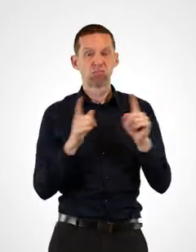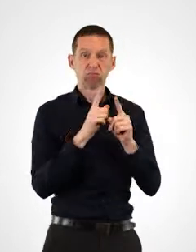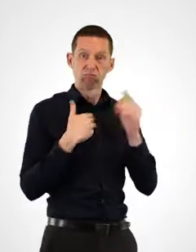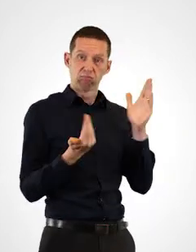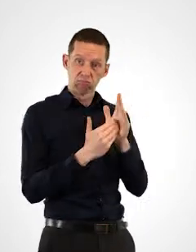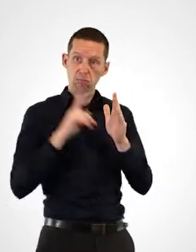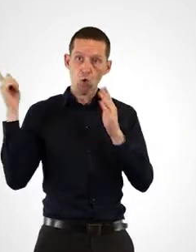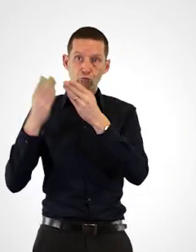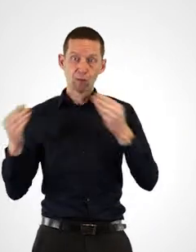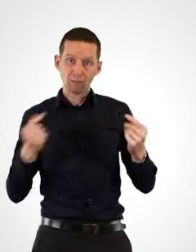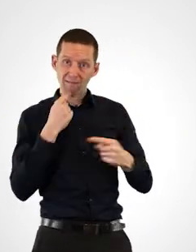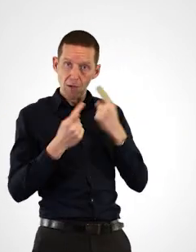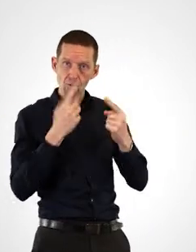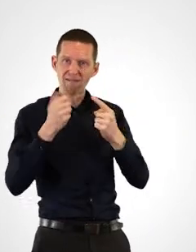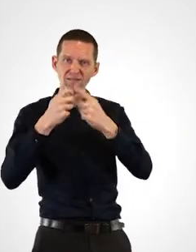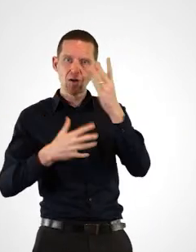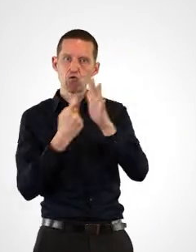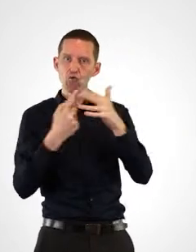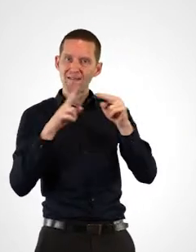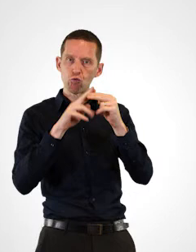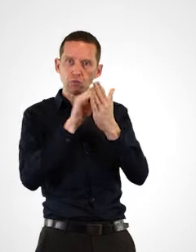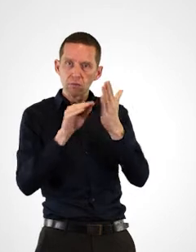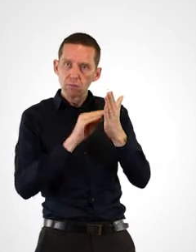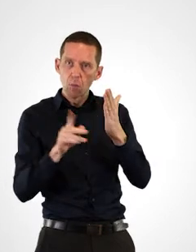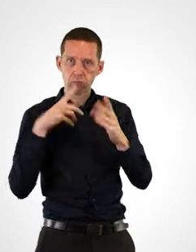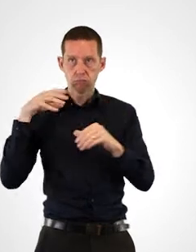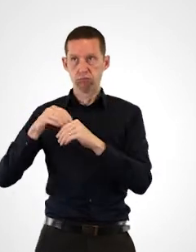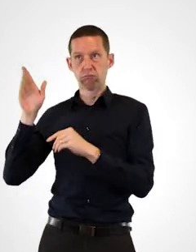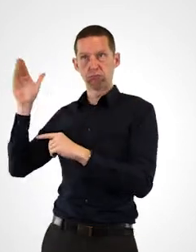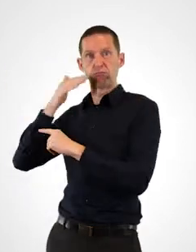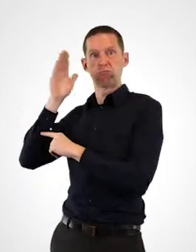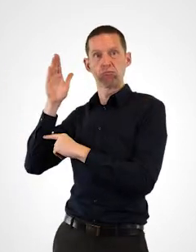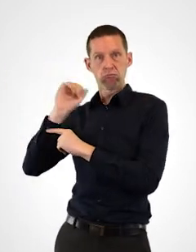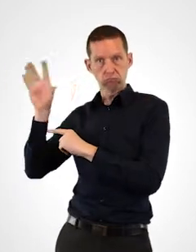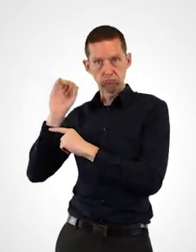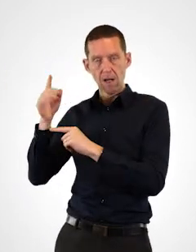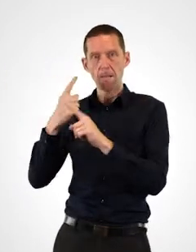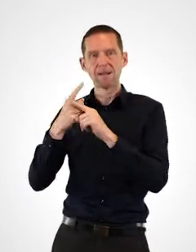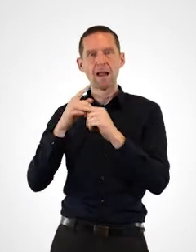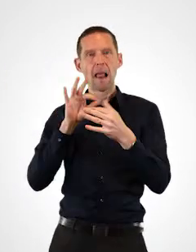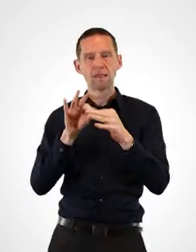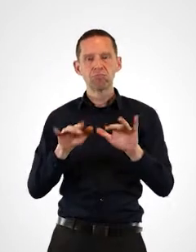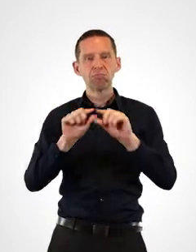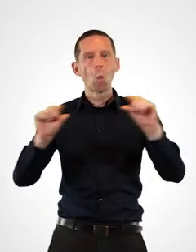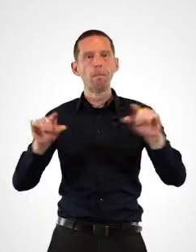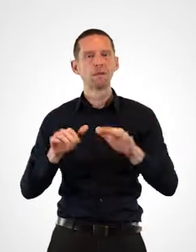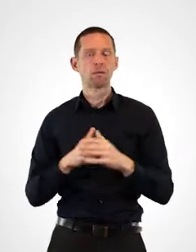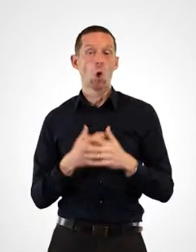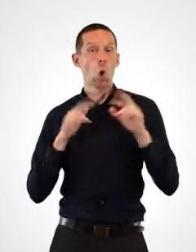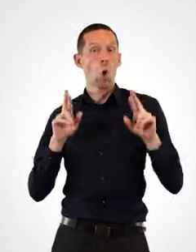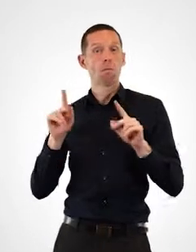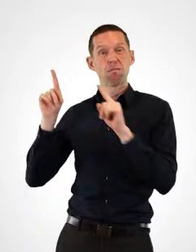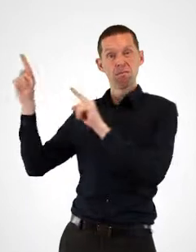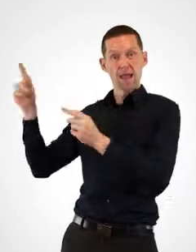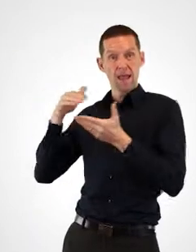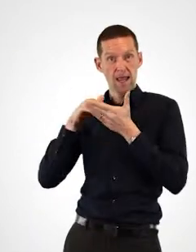that will include all the references that we include in the lecture series, as well as the links to the website. We hope that that'll really help